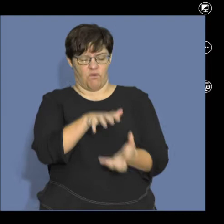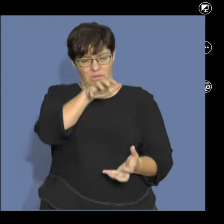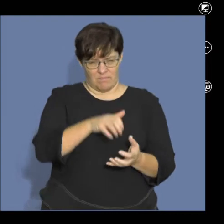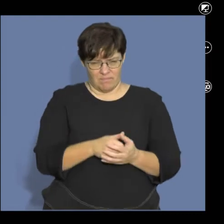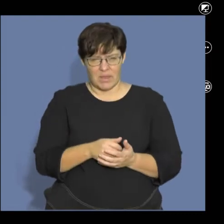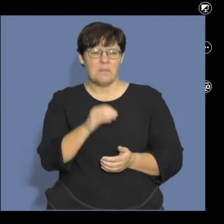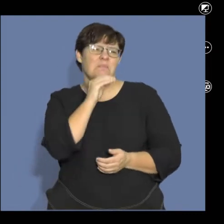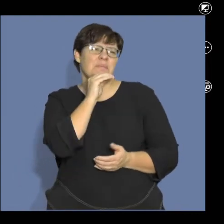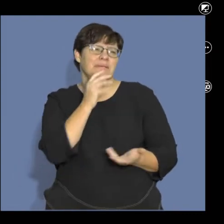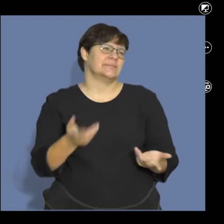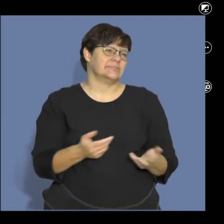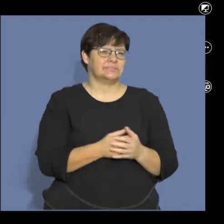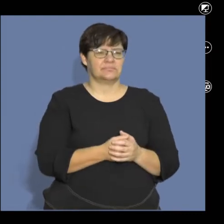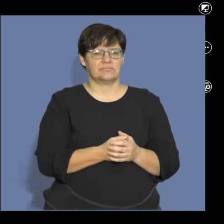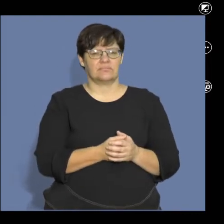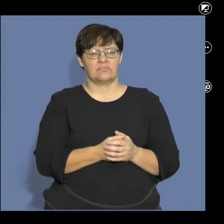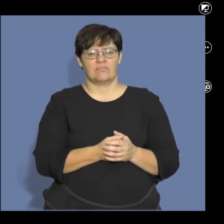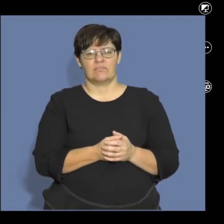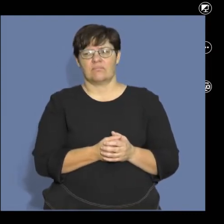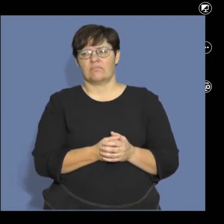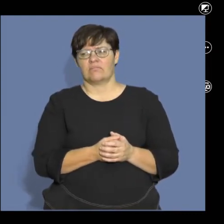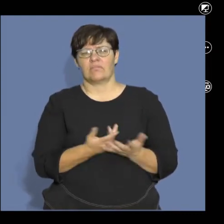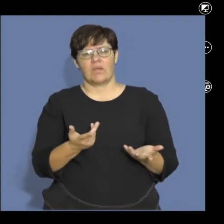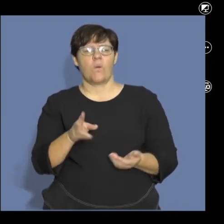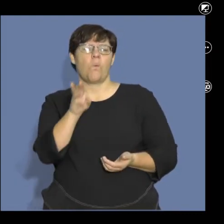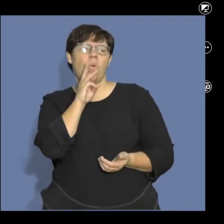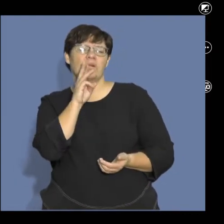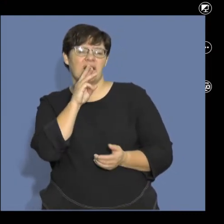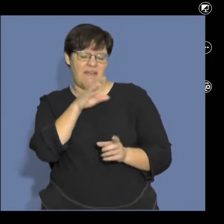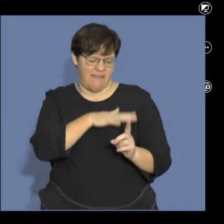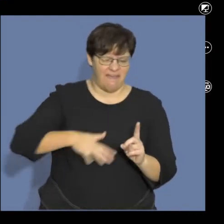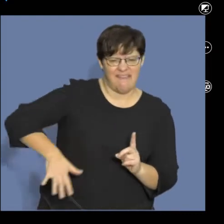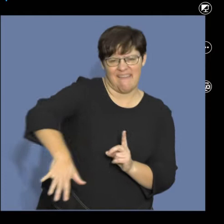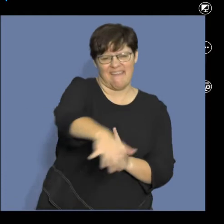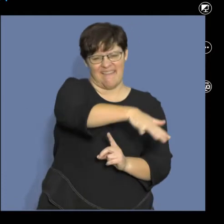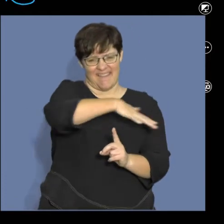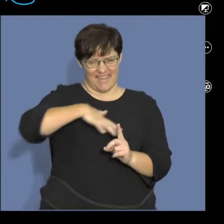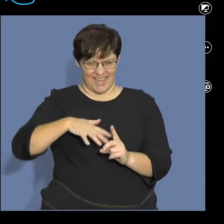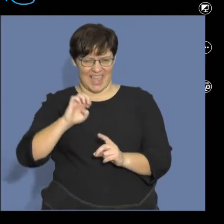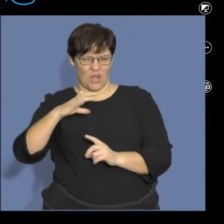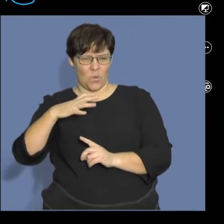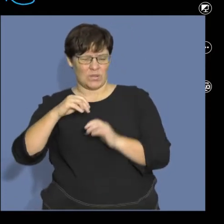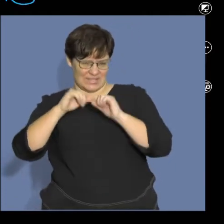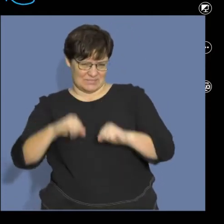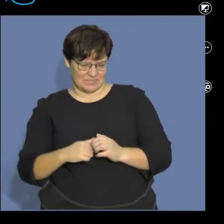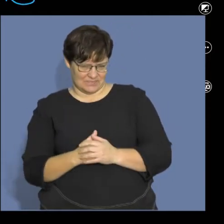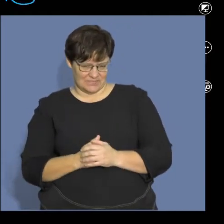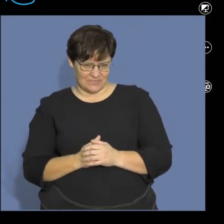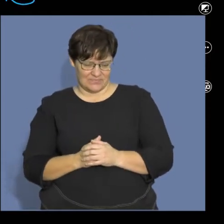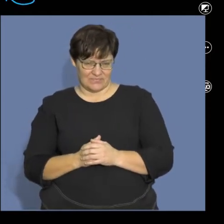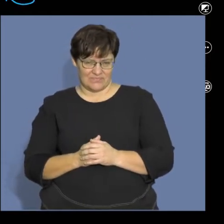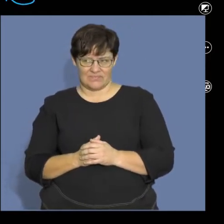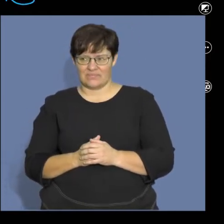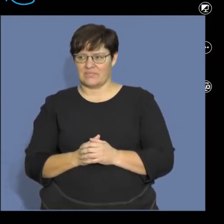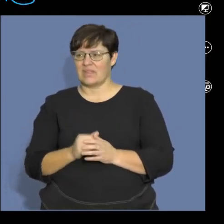we're talking about a population that's living in an aquatic environment or ecosystem.